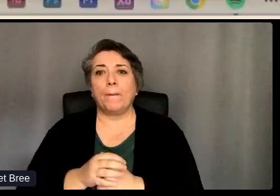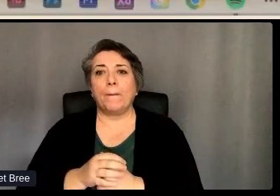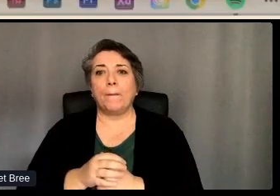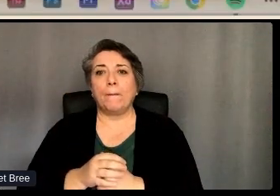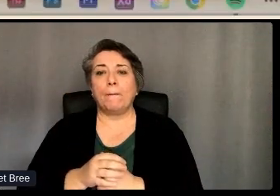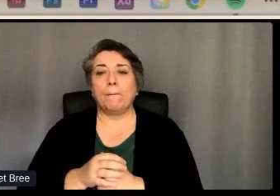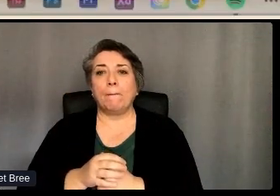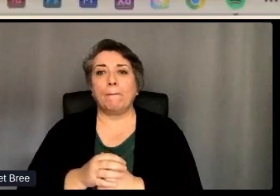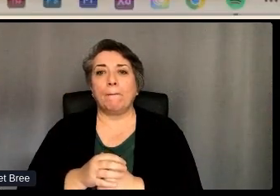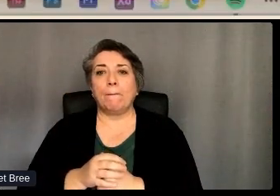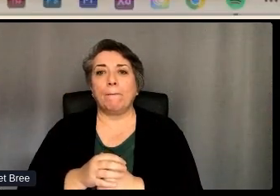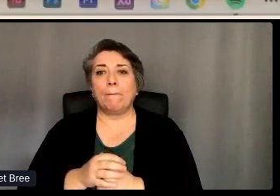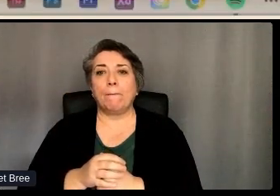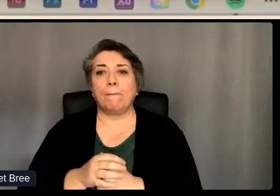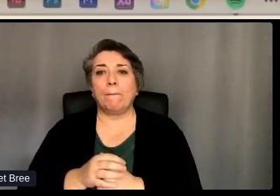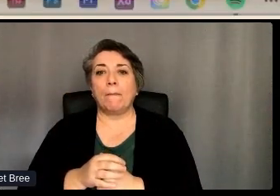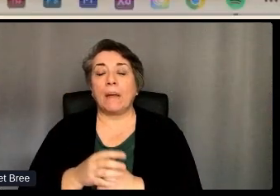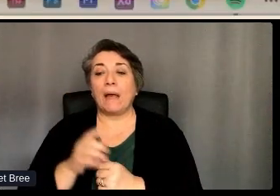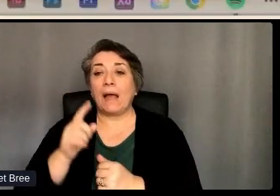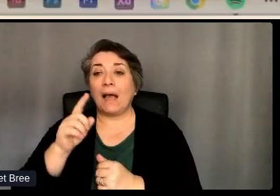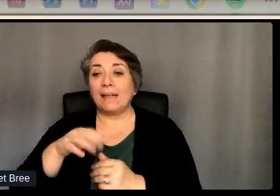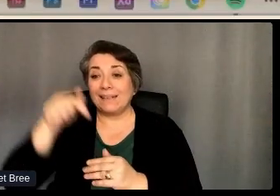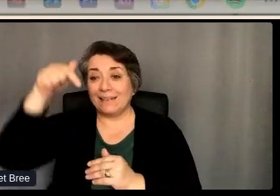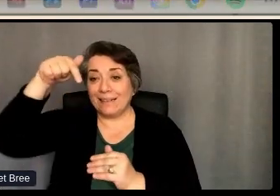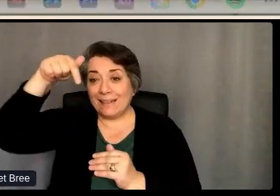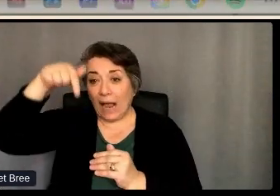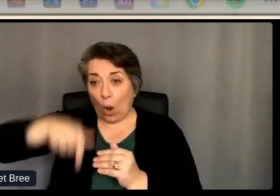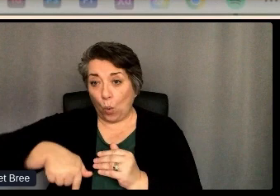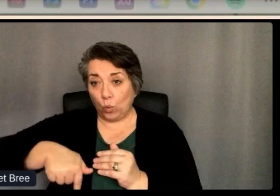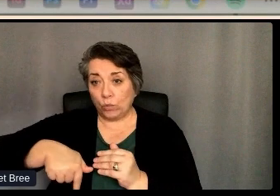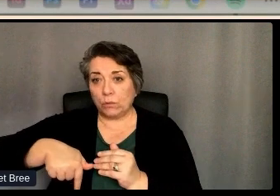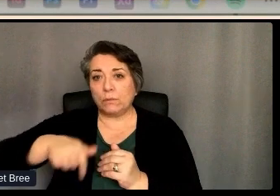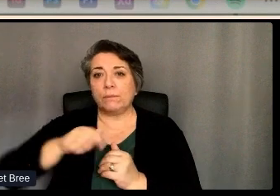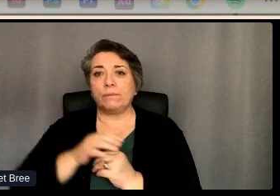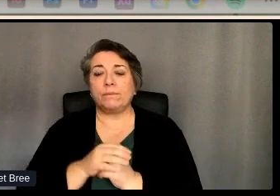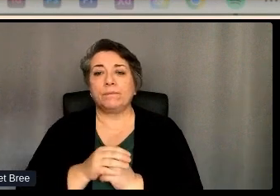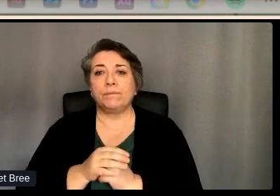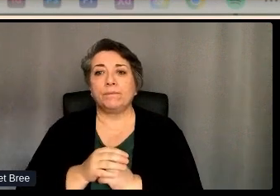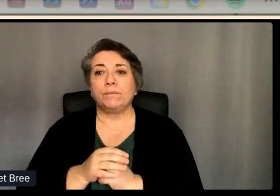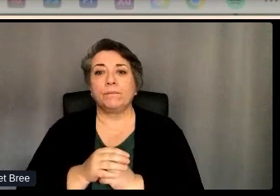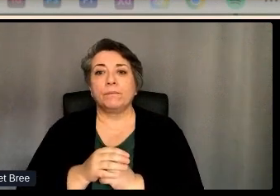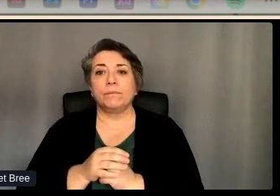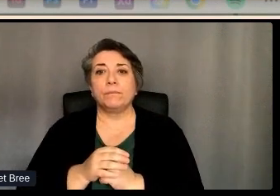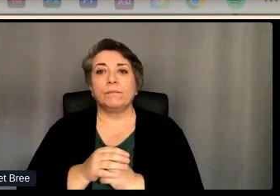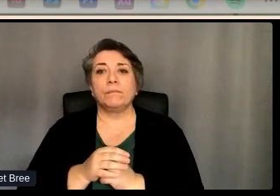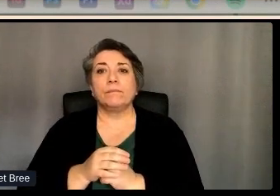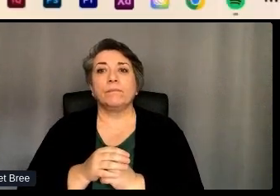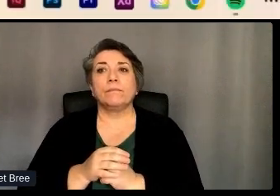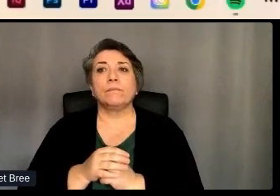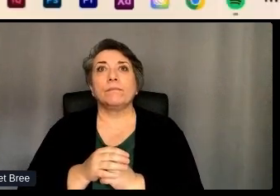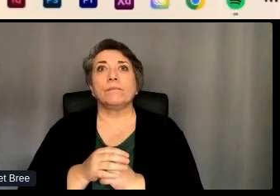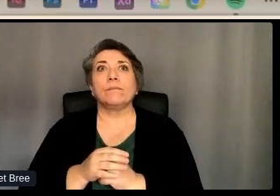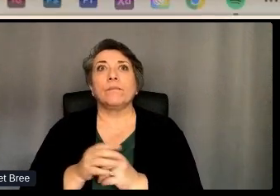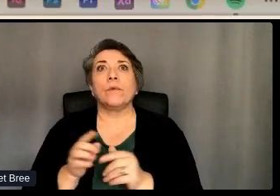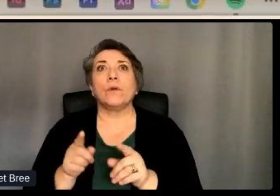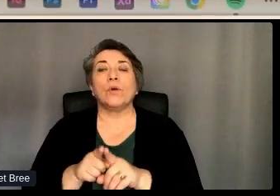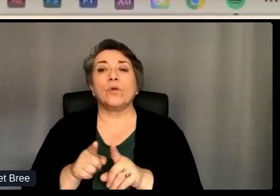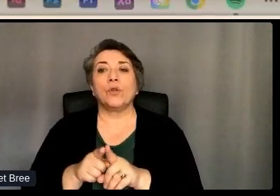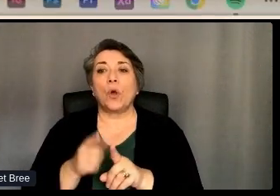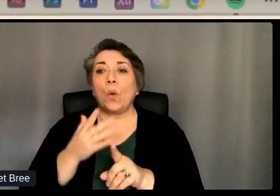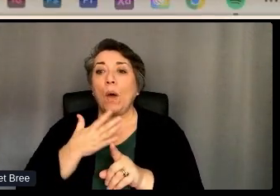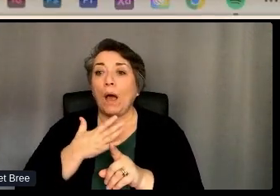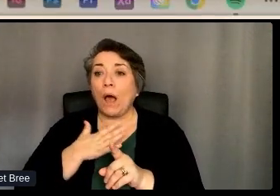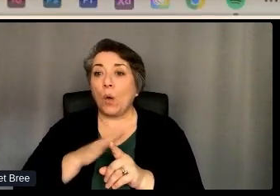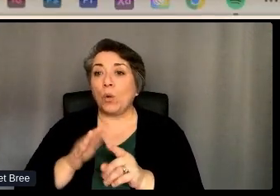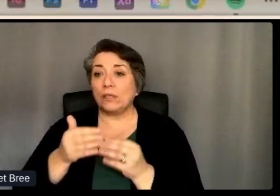I'm going to set that direction to go down. And I also want the button to keep scrolling as long as it's pressed. So